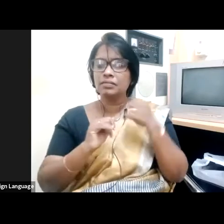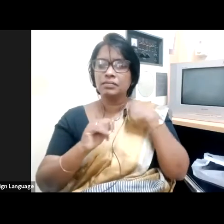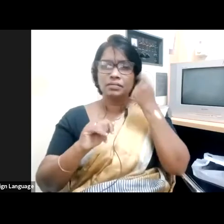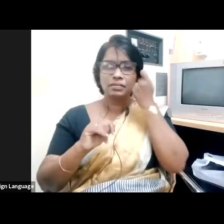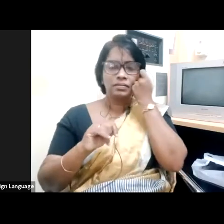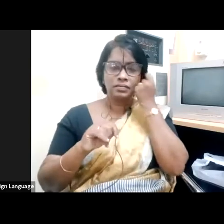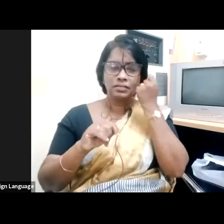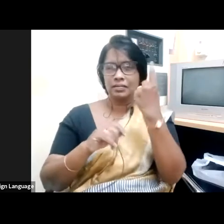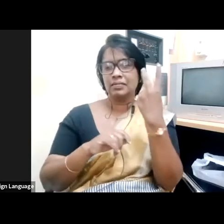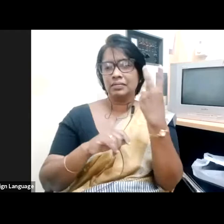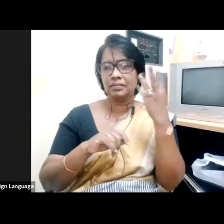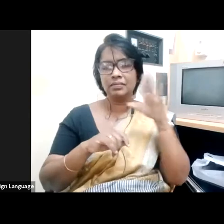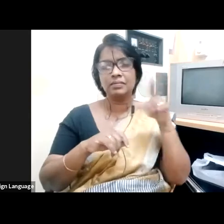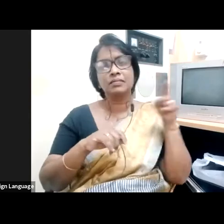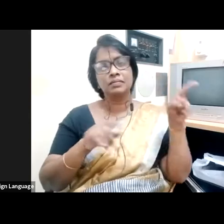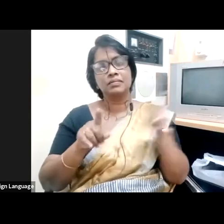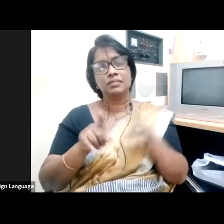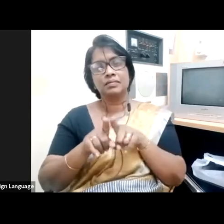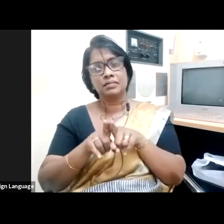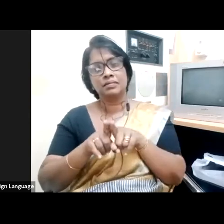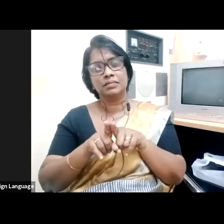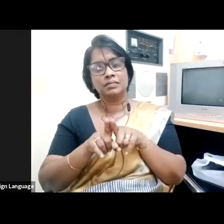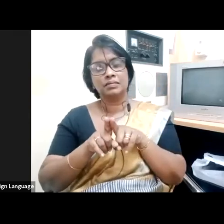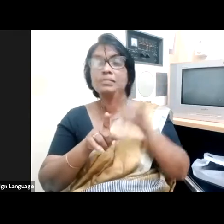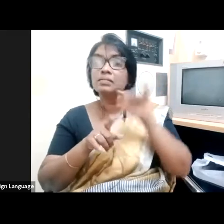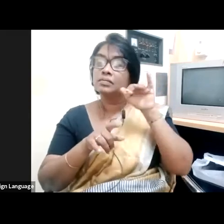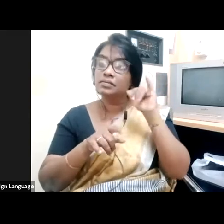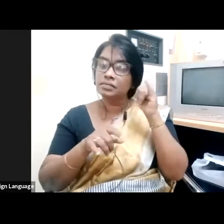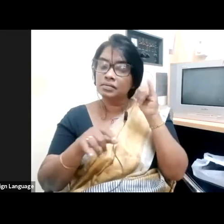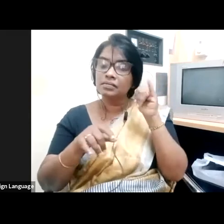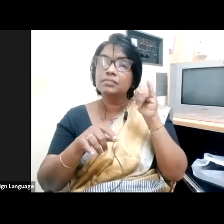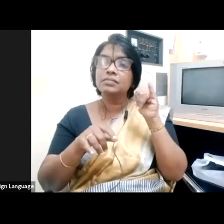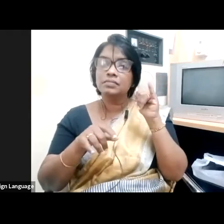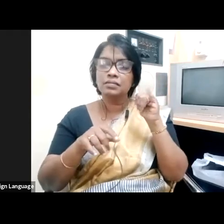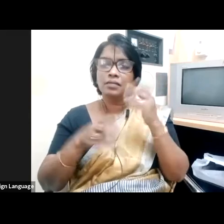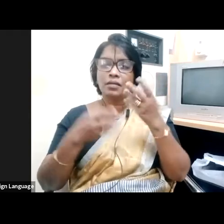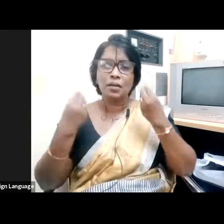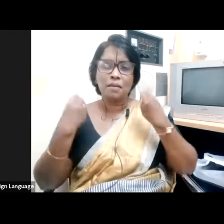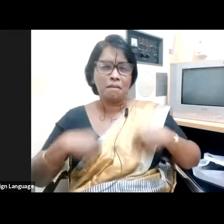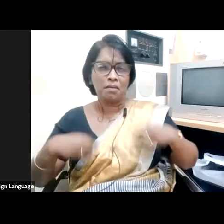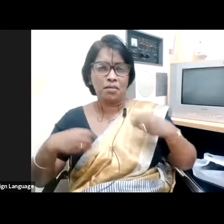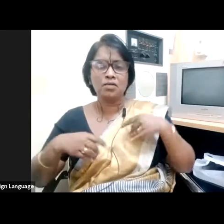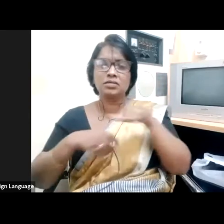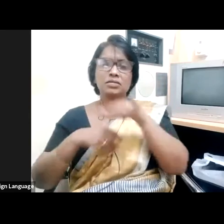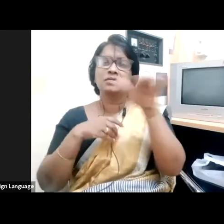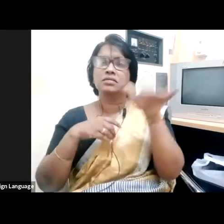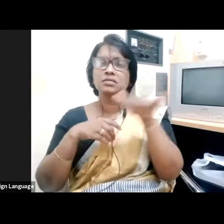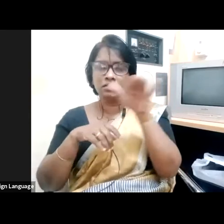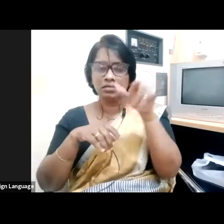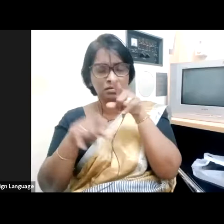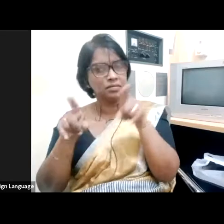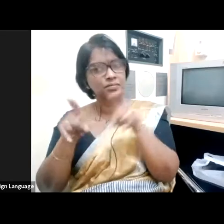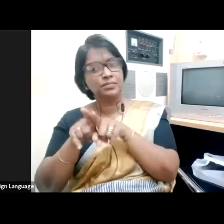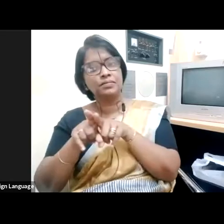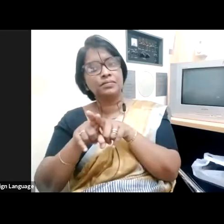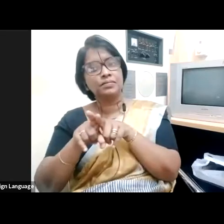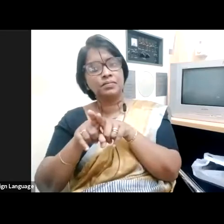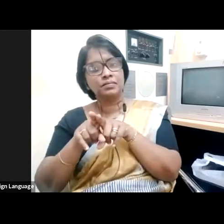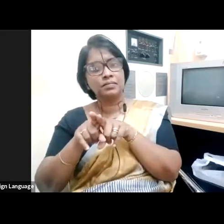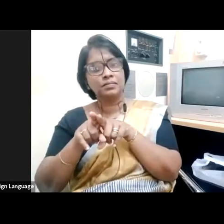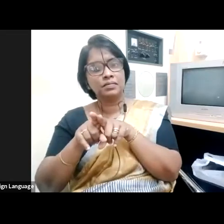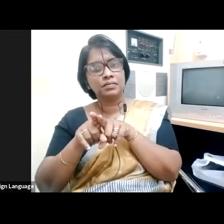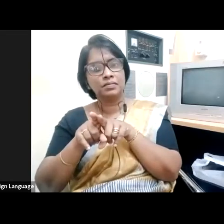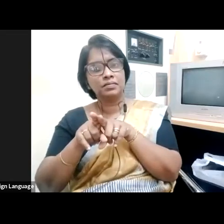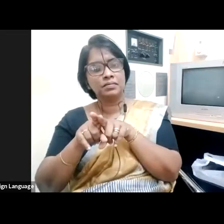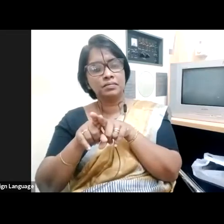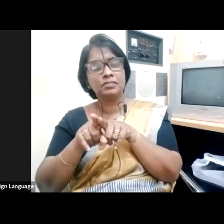creating some of the harm, especially when you think about all of the data centers, which is